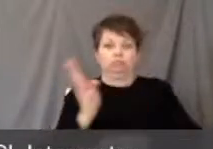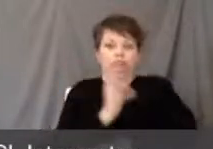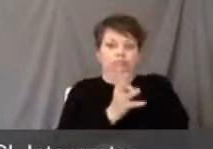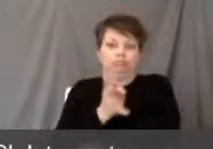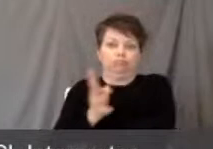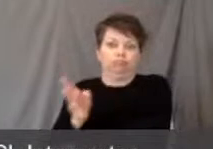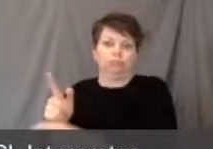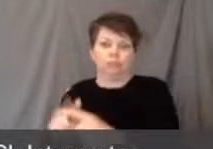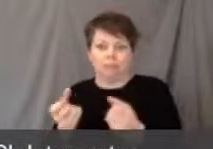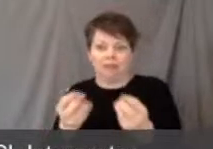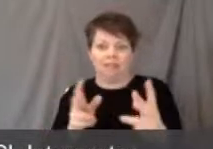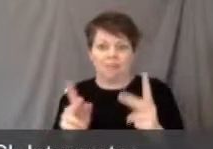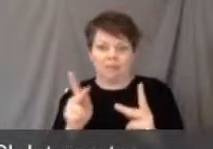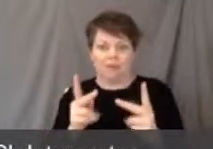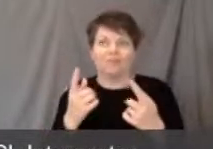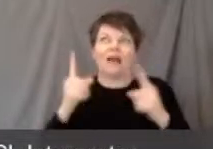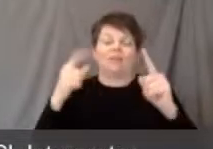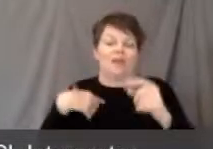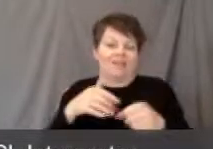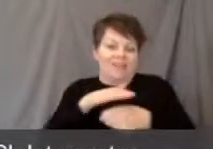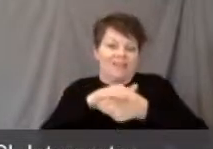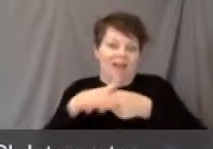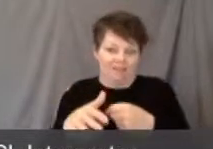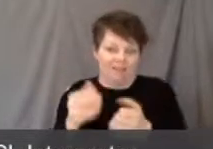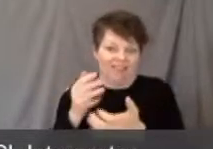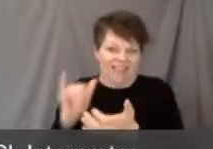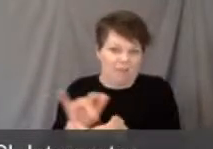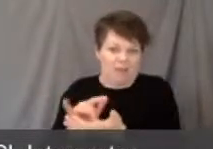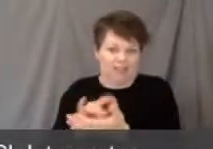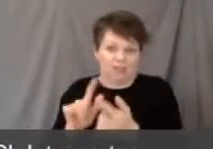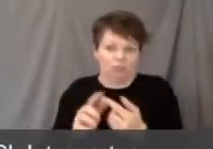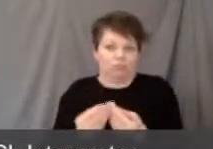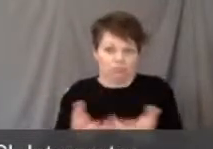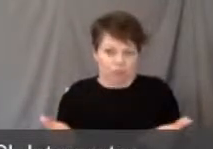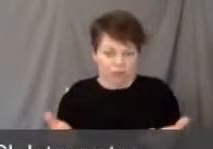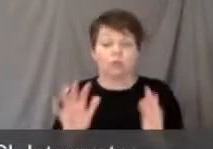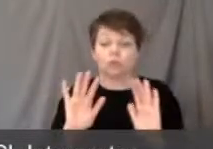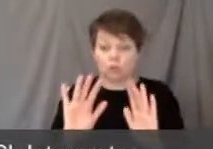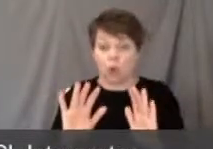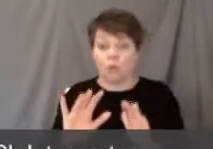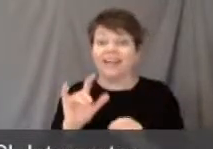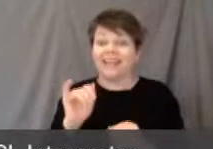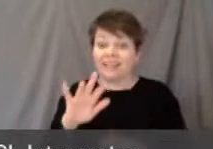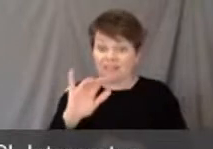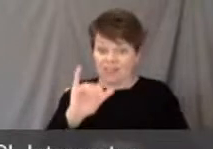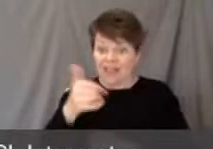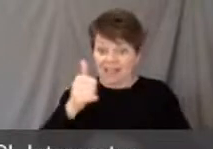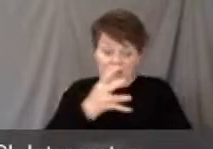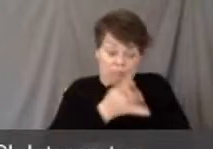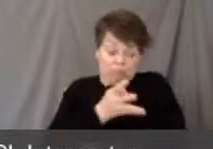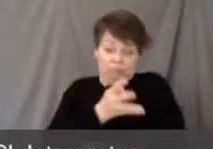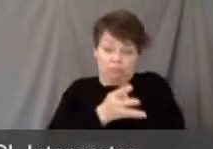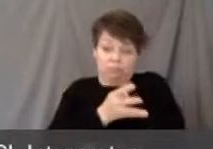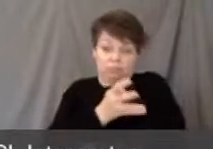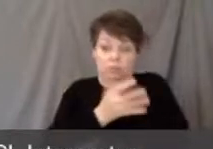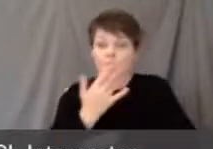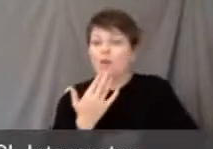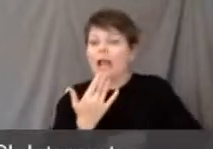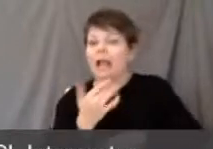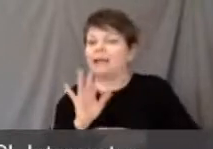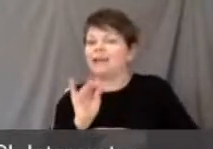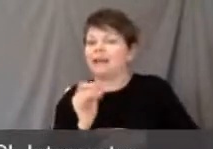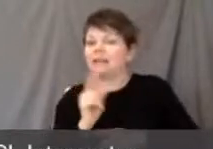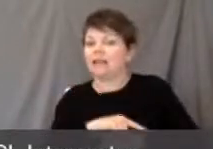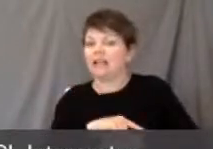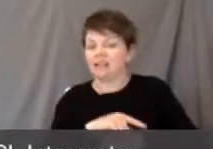enough of the medicine to go around as an outpatient. If you've gotten that within 90 days, you should not get a COVID vaccine until that 90 days has